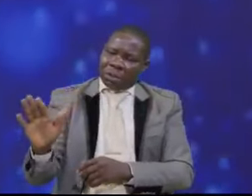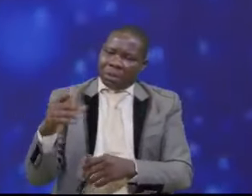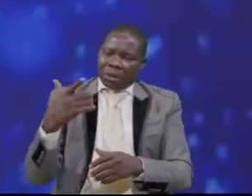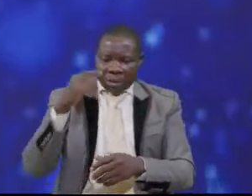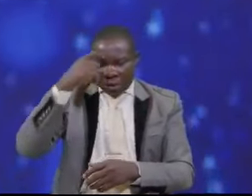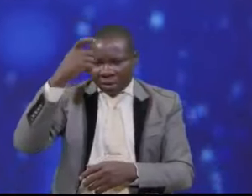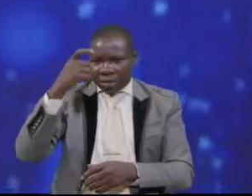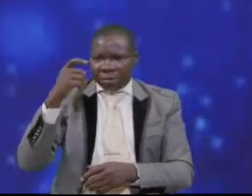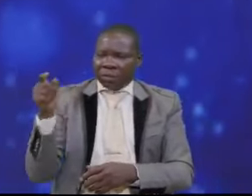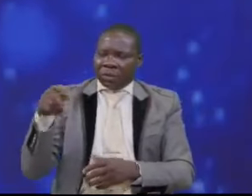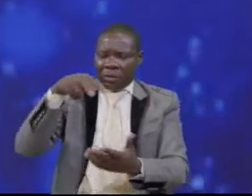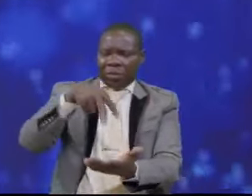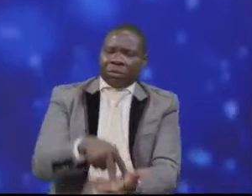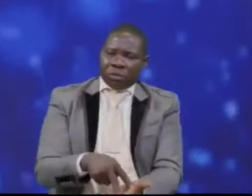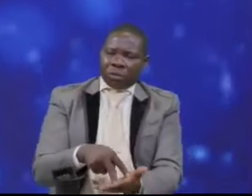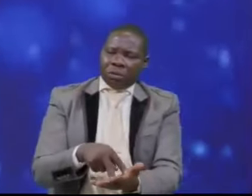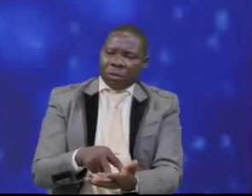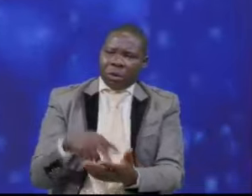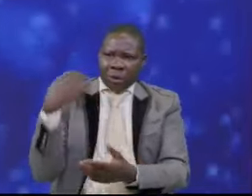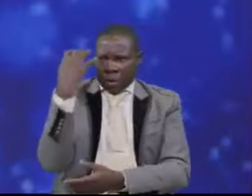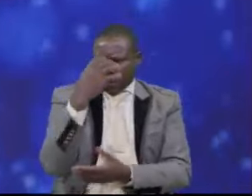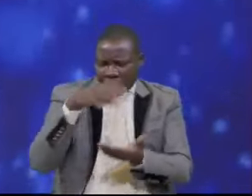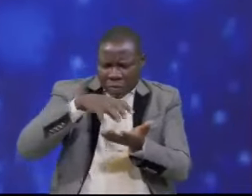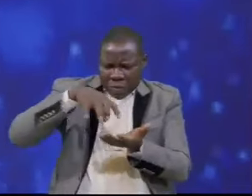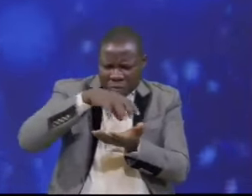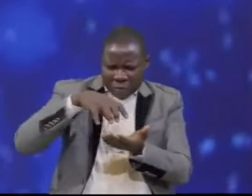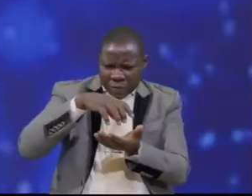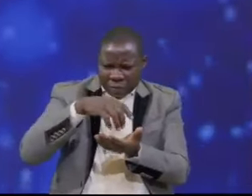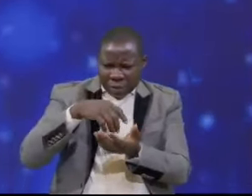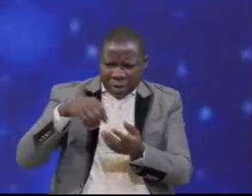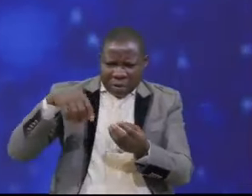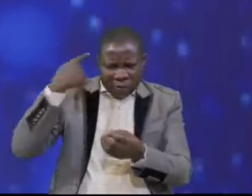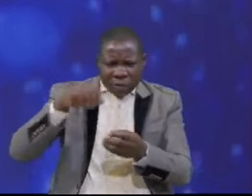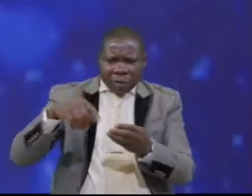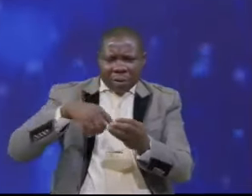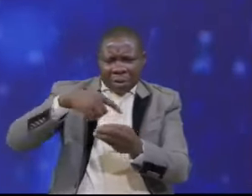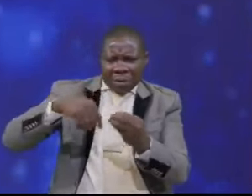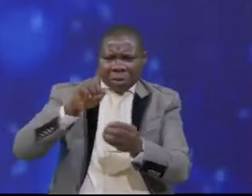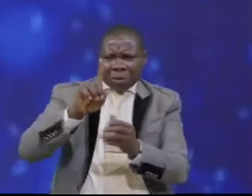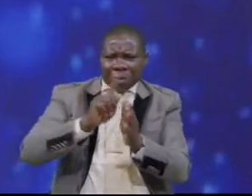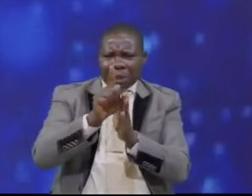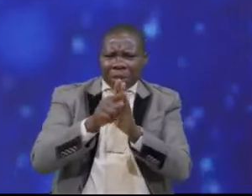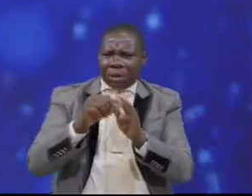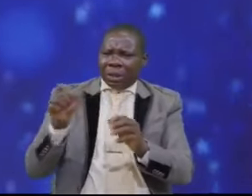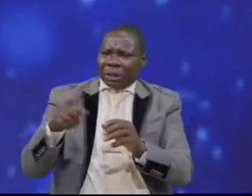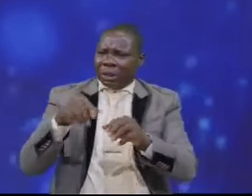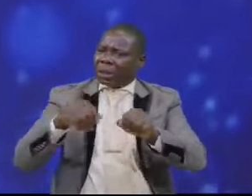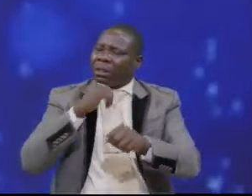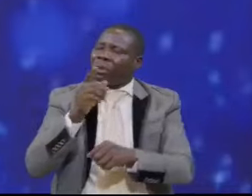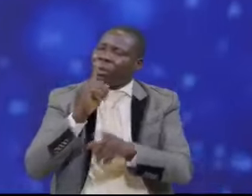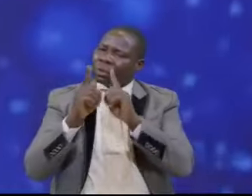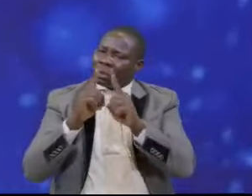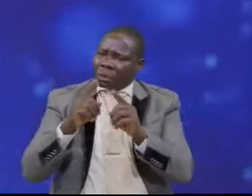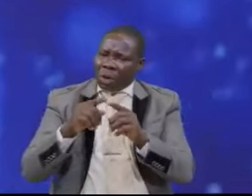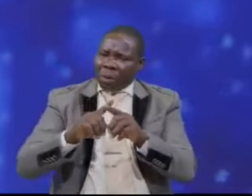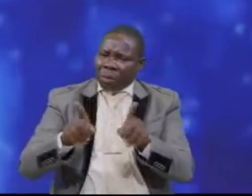there dumbfounded, and for 1 hour he could not talk. And then when the king said, Daniel, whatever it